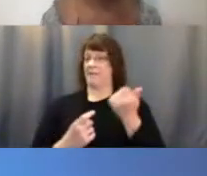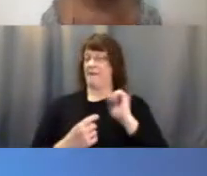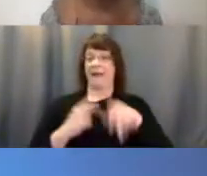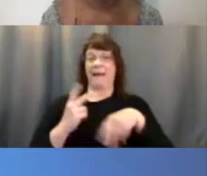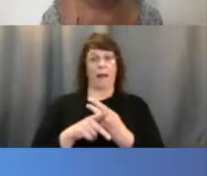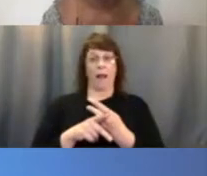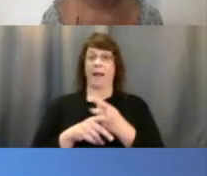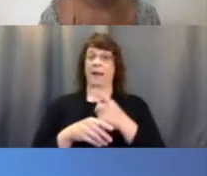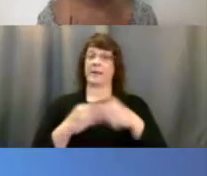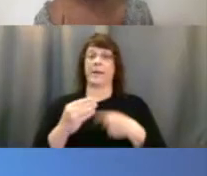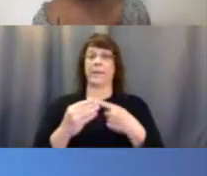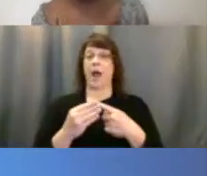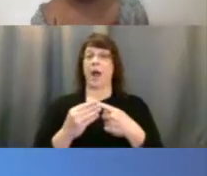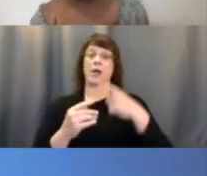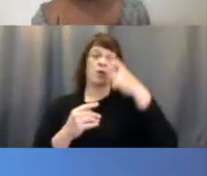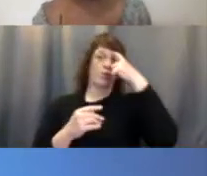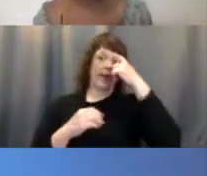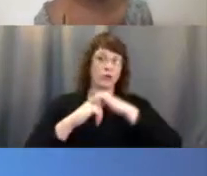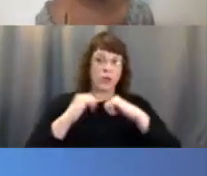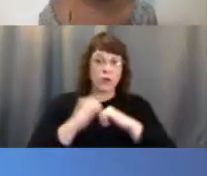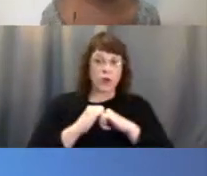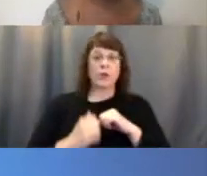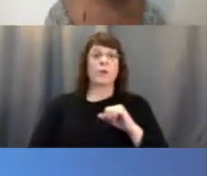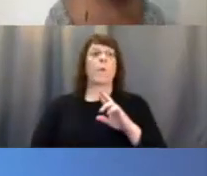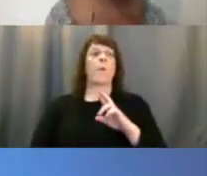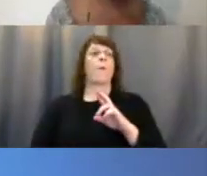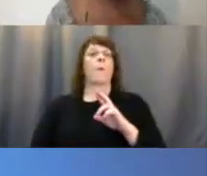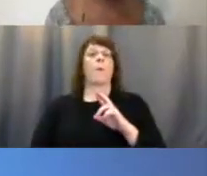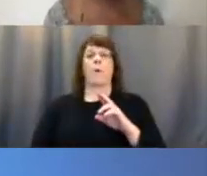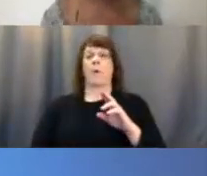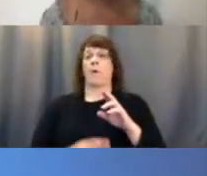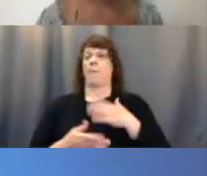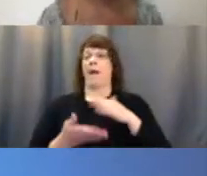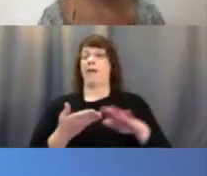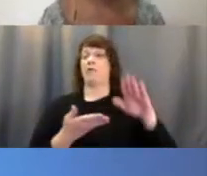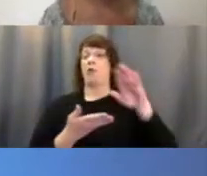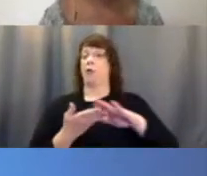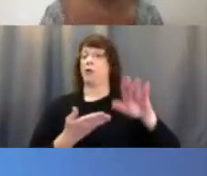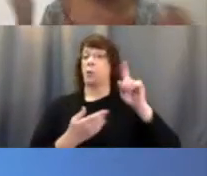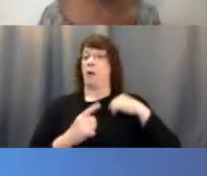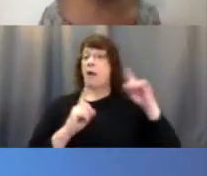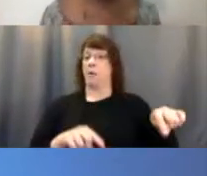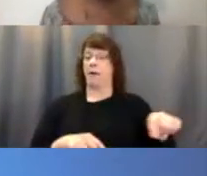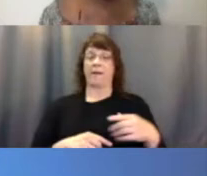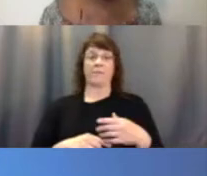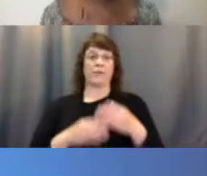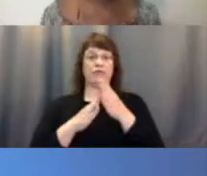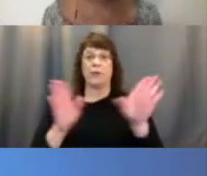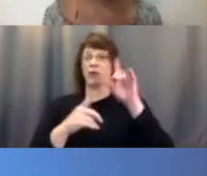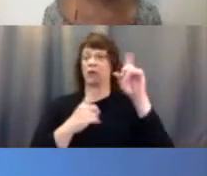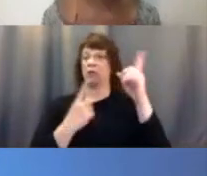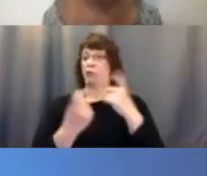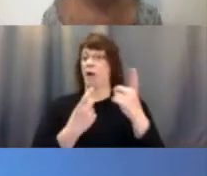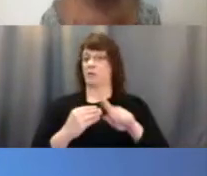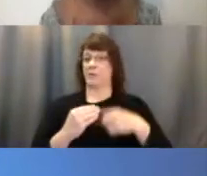about either brain structure or the colleges I went to just general questions that you might have